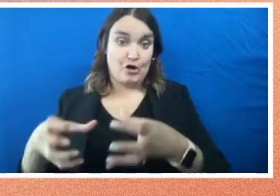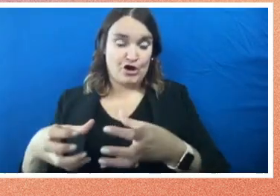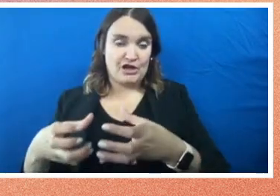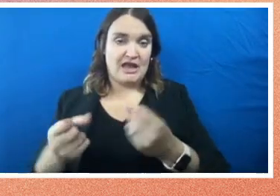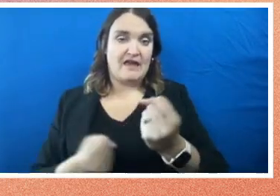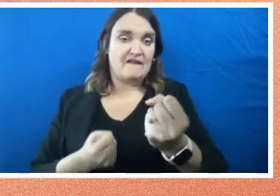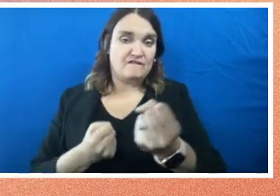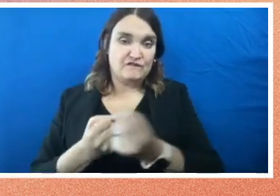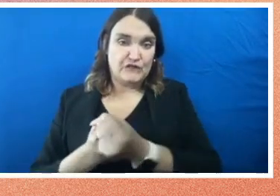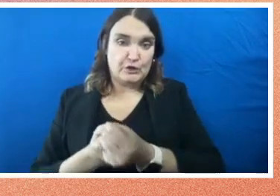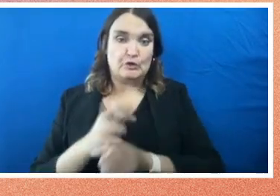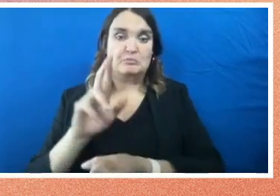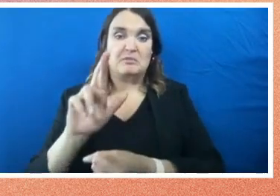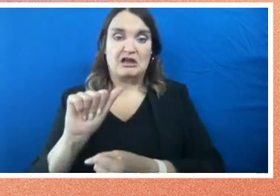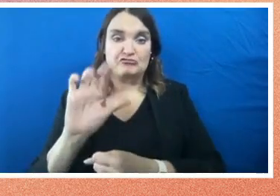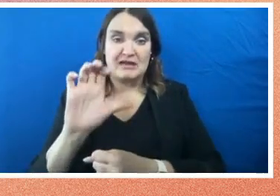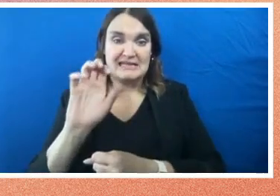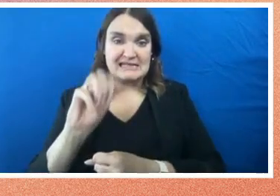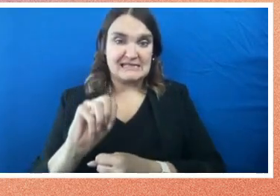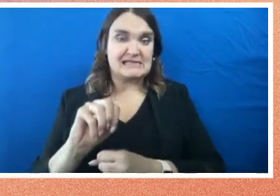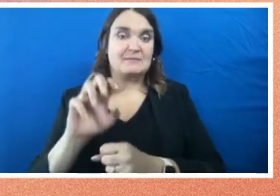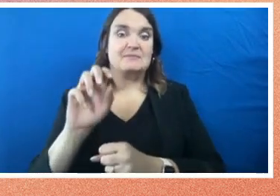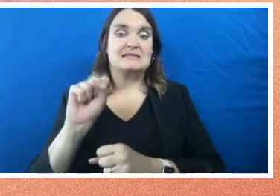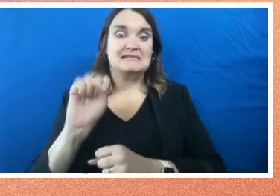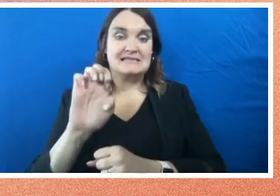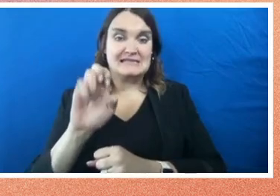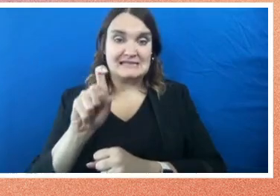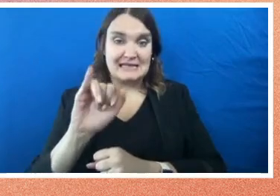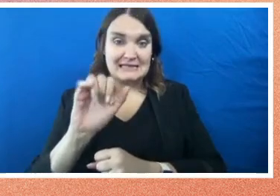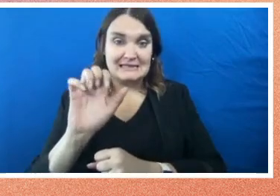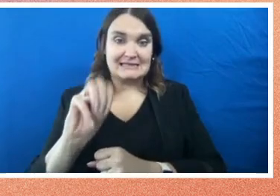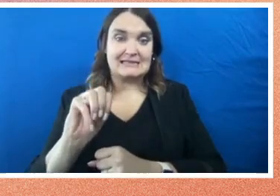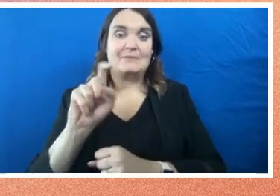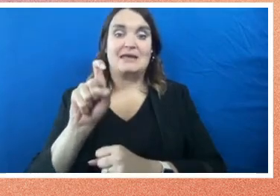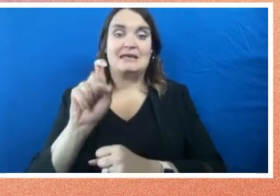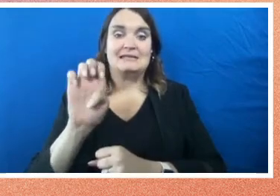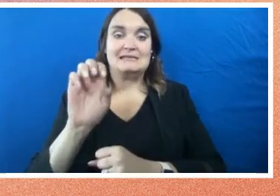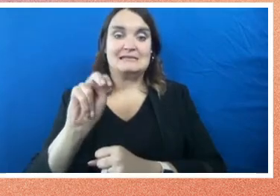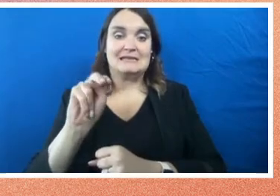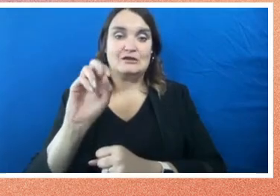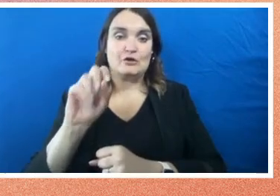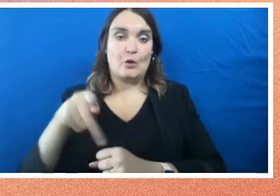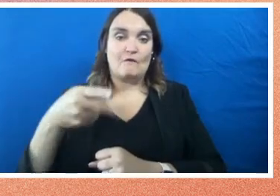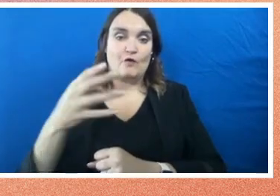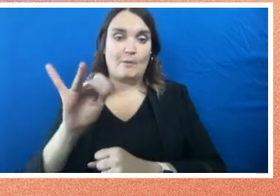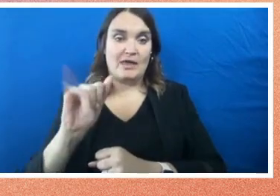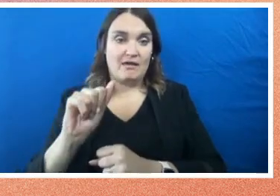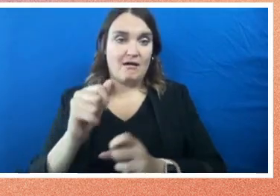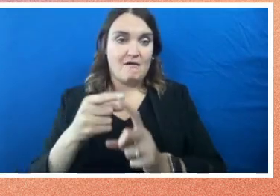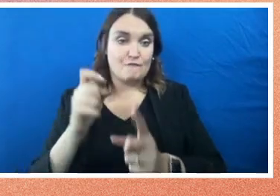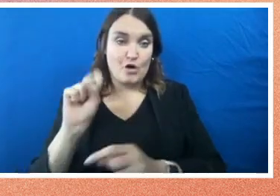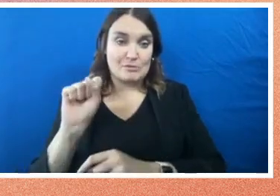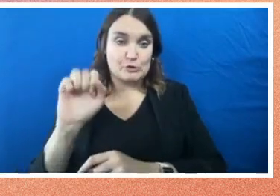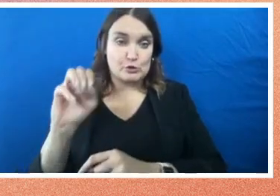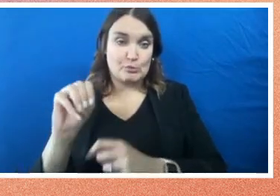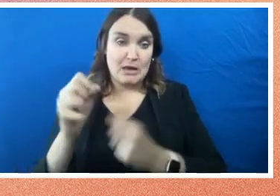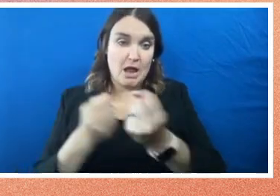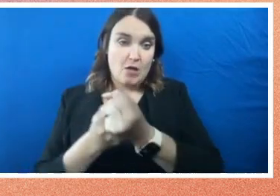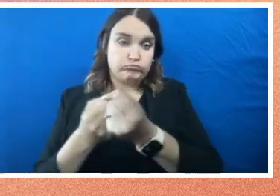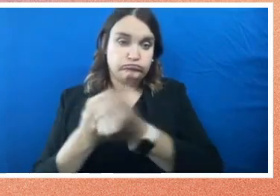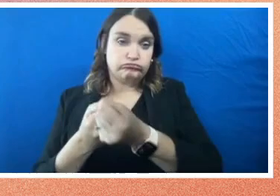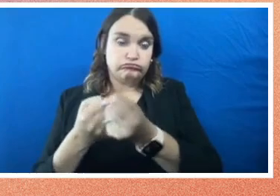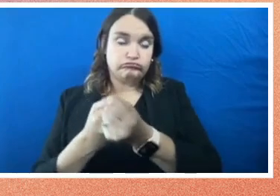racism, sexism, and xenophobia that was given oxygen on social media every day. Politics has